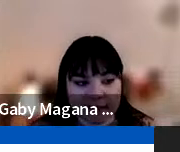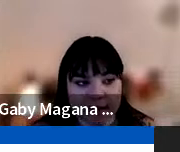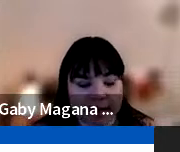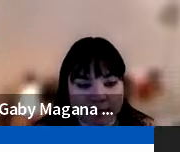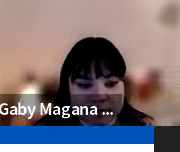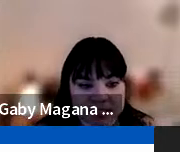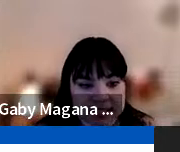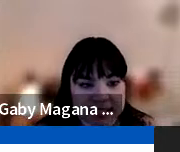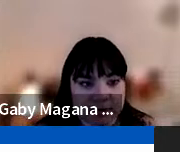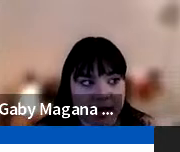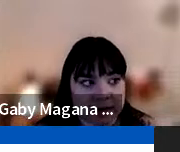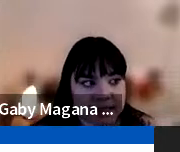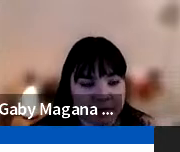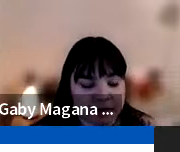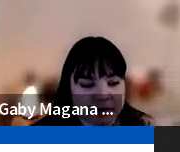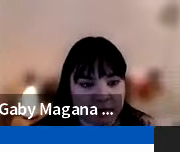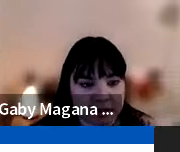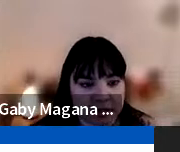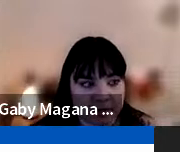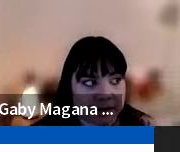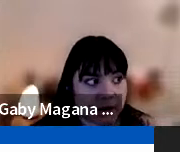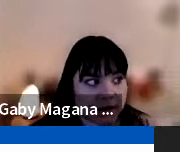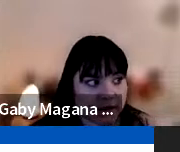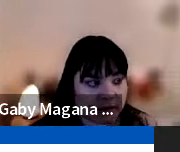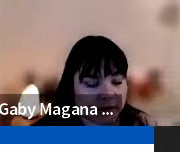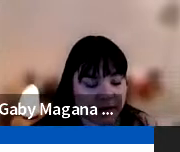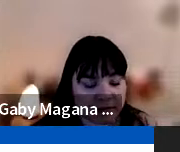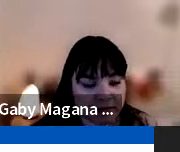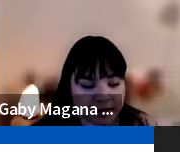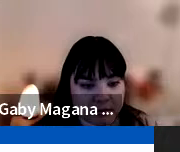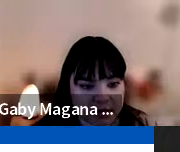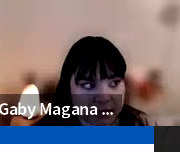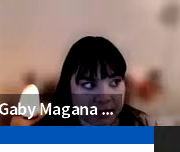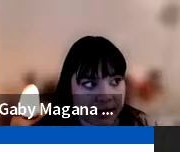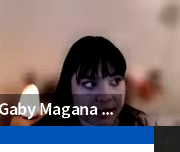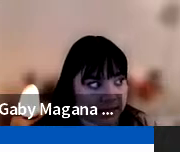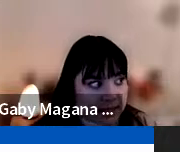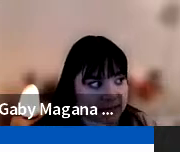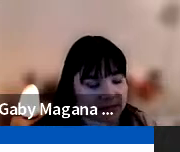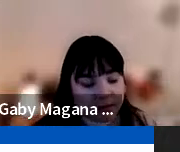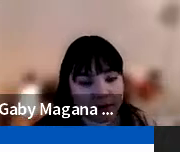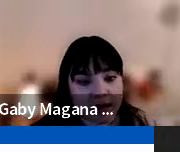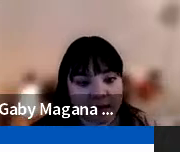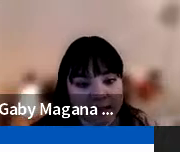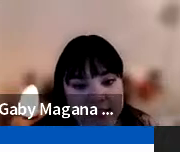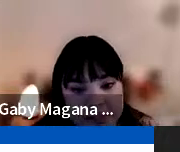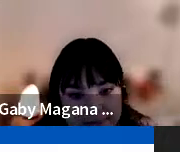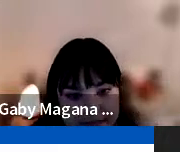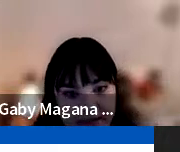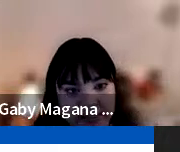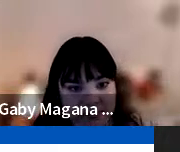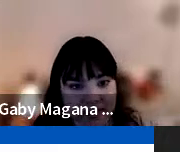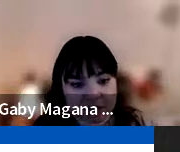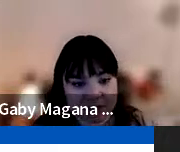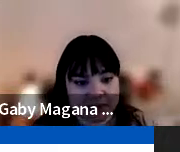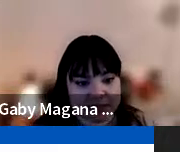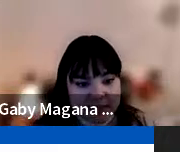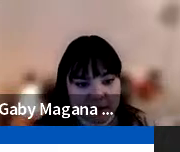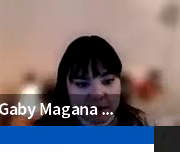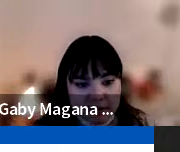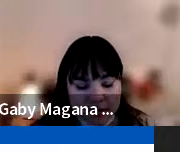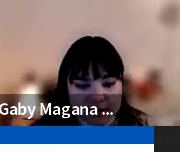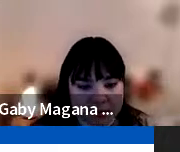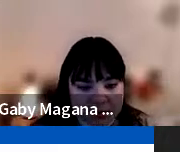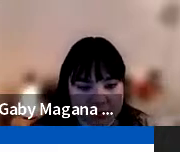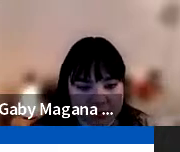And then just some housekeeping information about audio and video meeting etiquette. So unless you're speaking, please make sure to